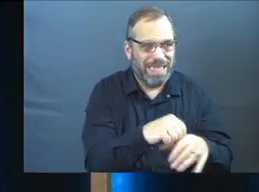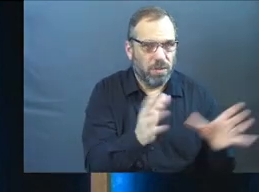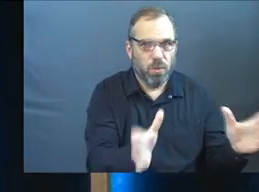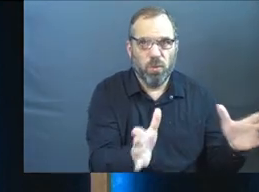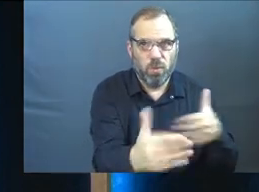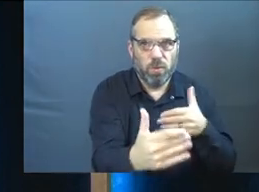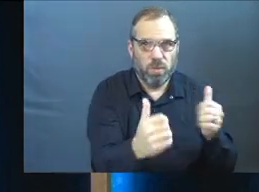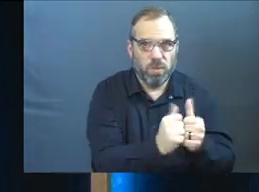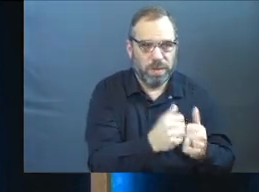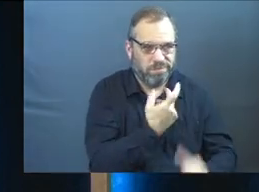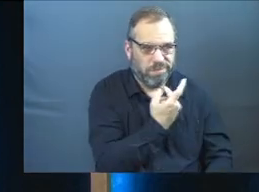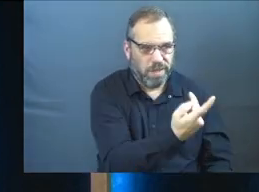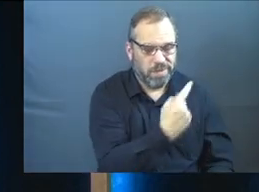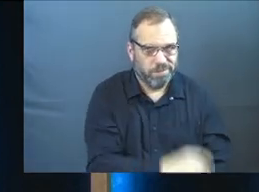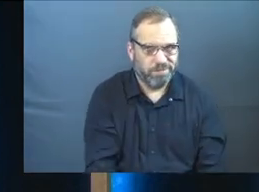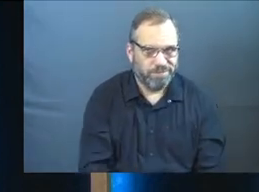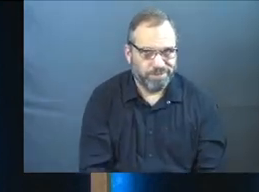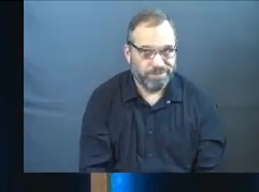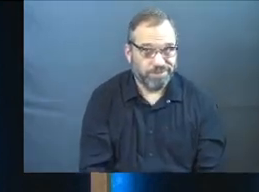us.